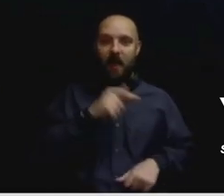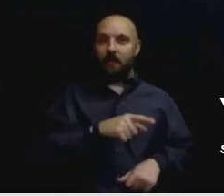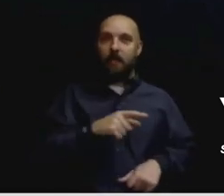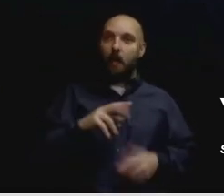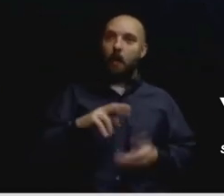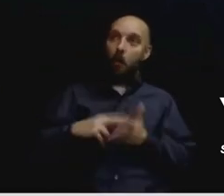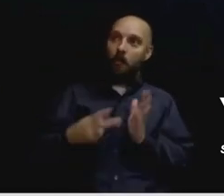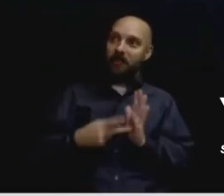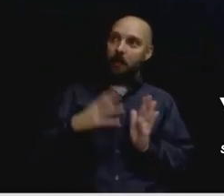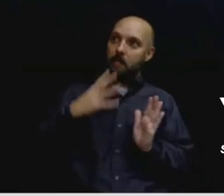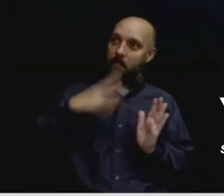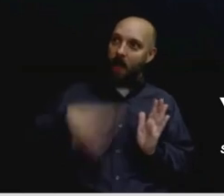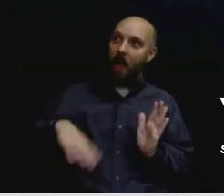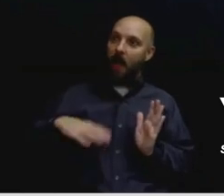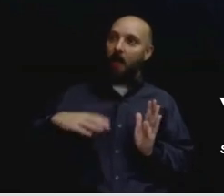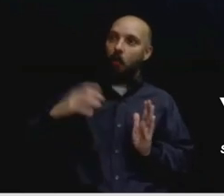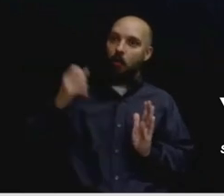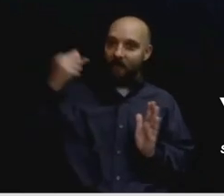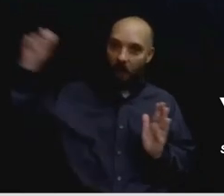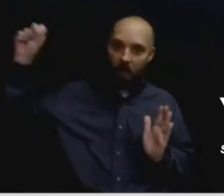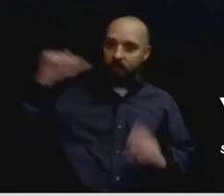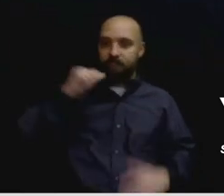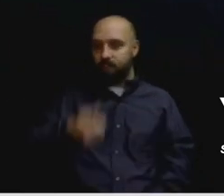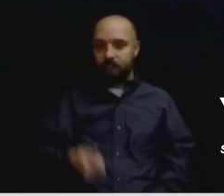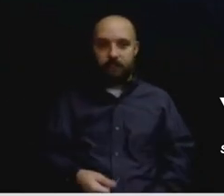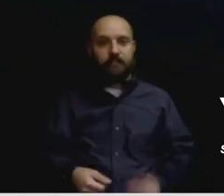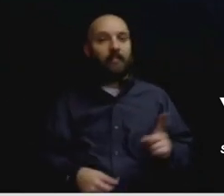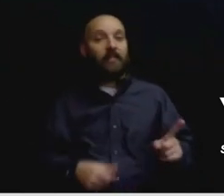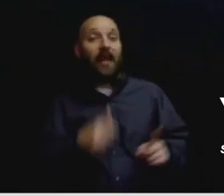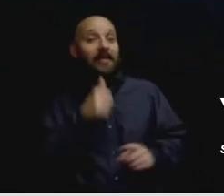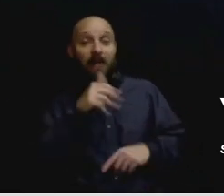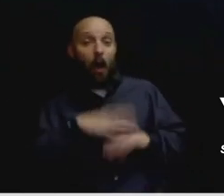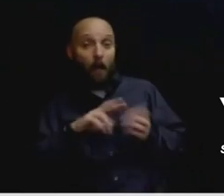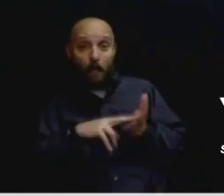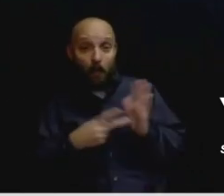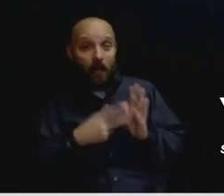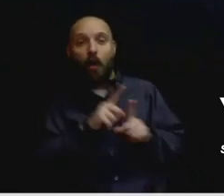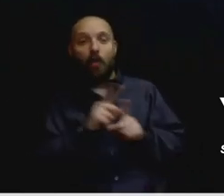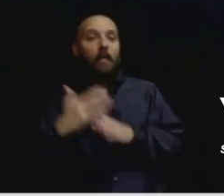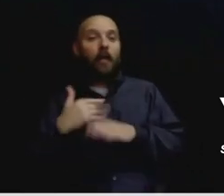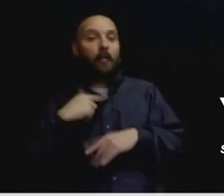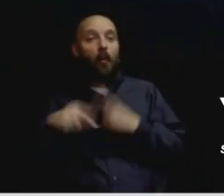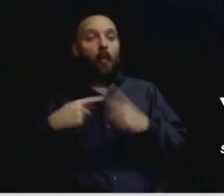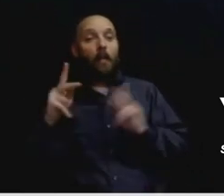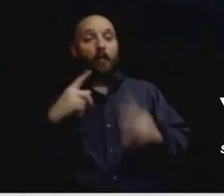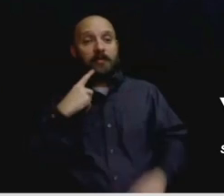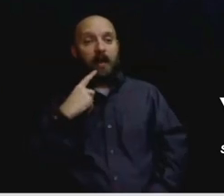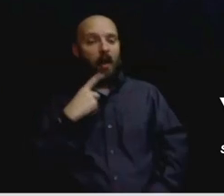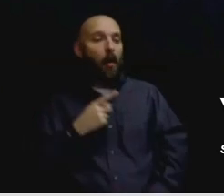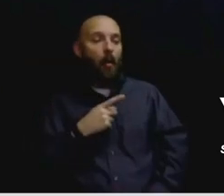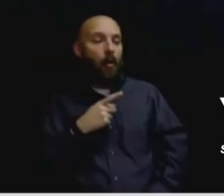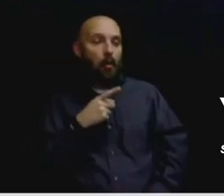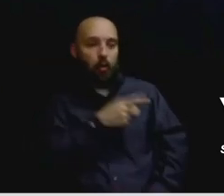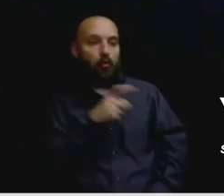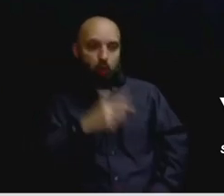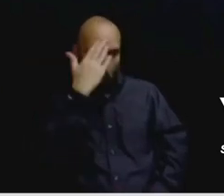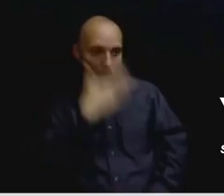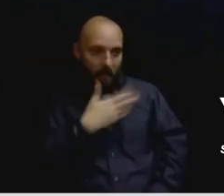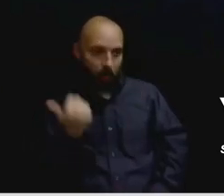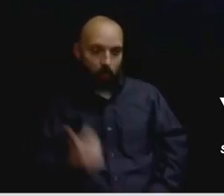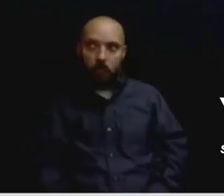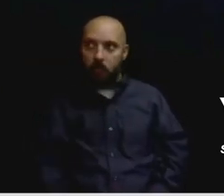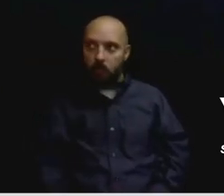or defiant. And it's not on purpose. And it also bugs me when people say, you should know better.